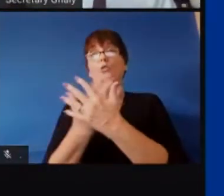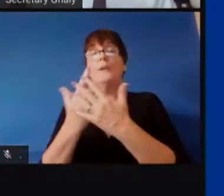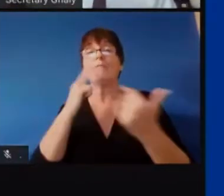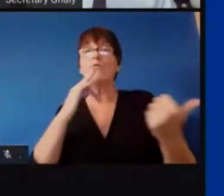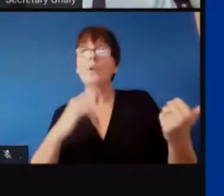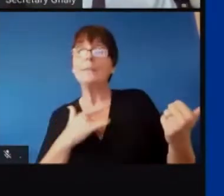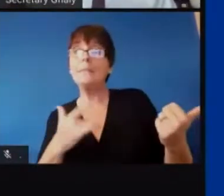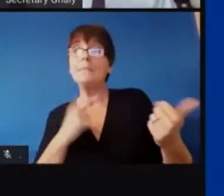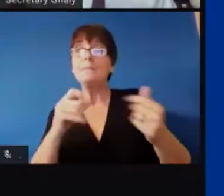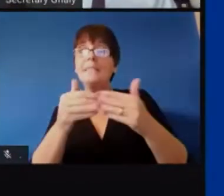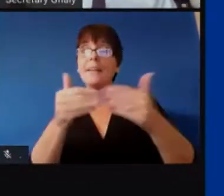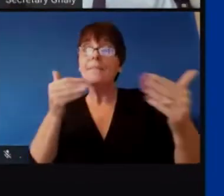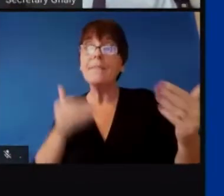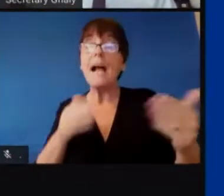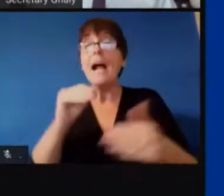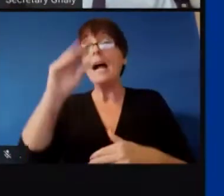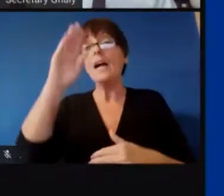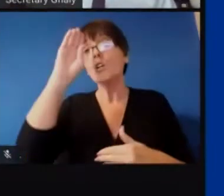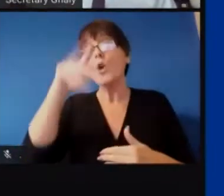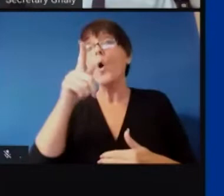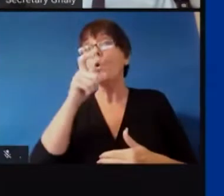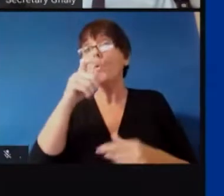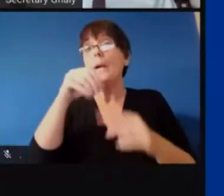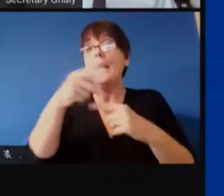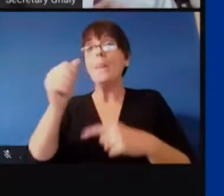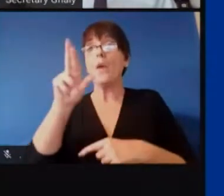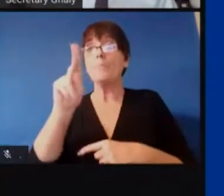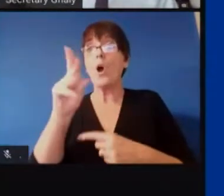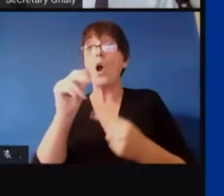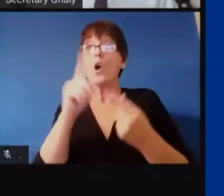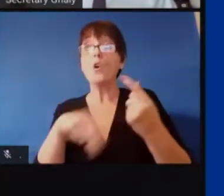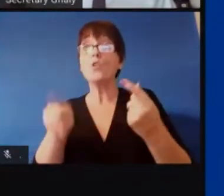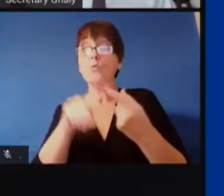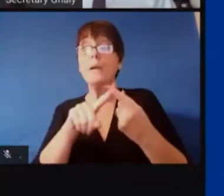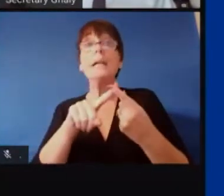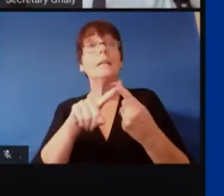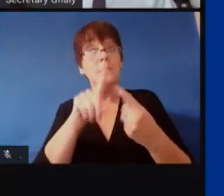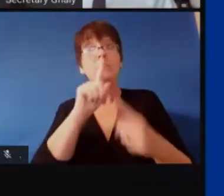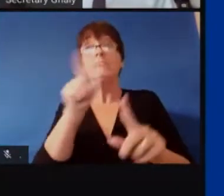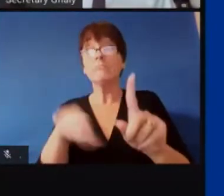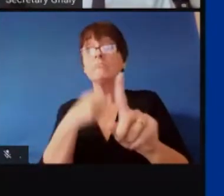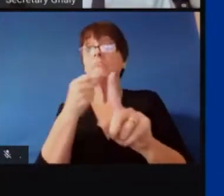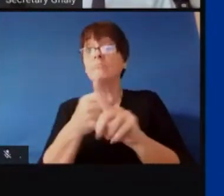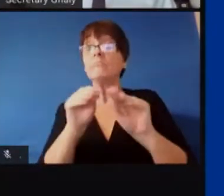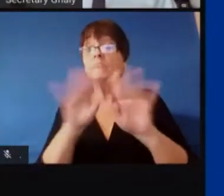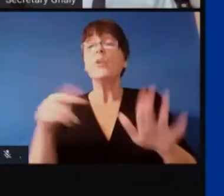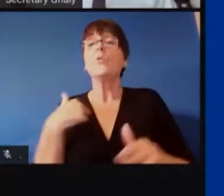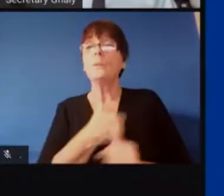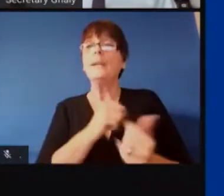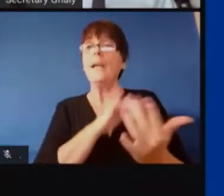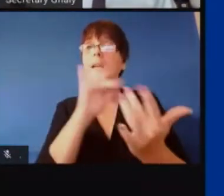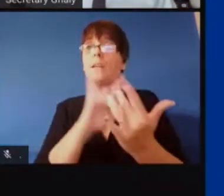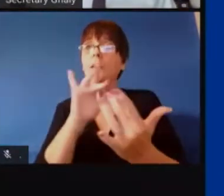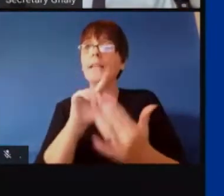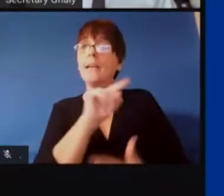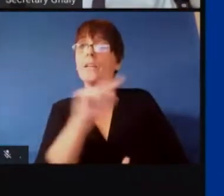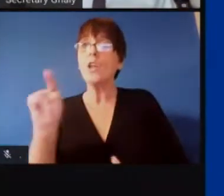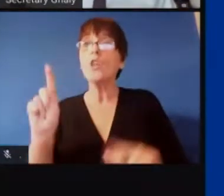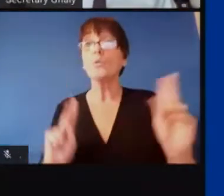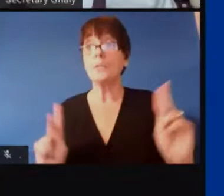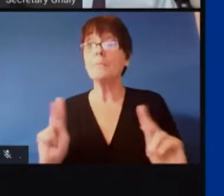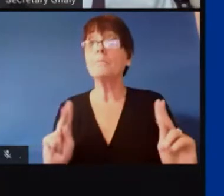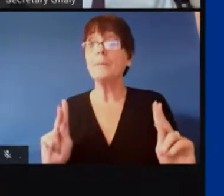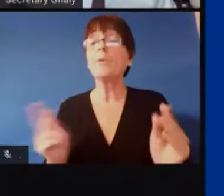in advance and know again who was in the park when, so potentially as a tool to make contact